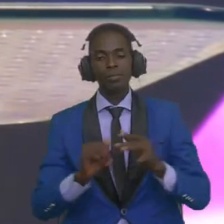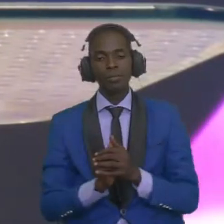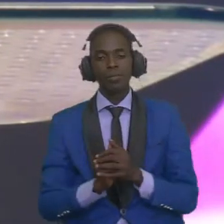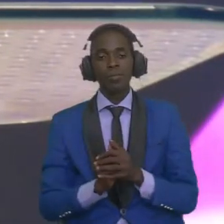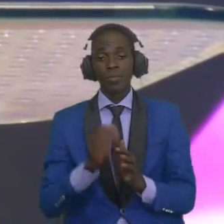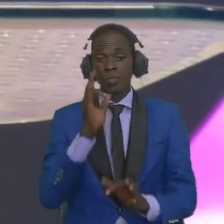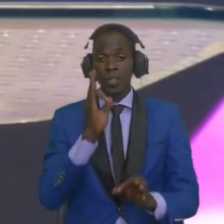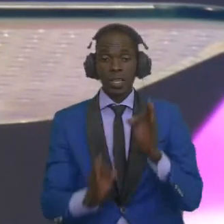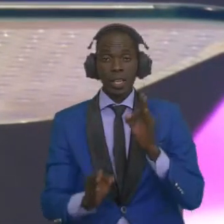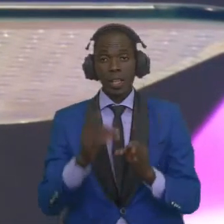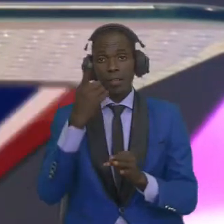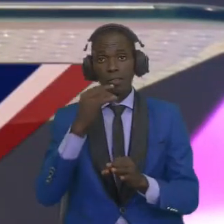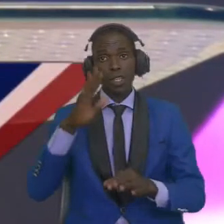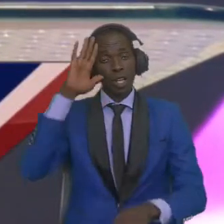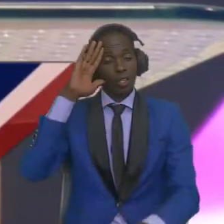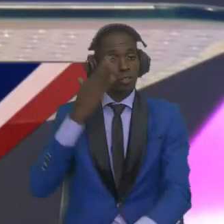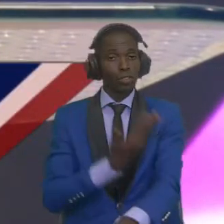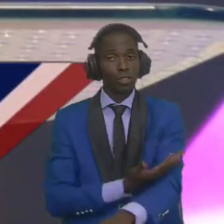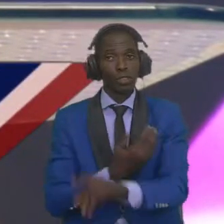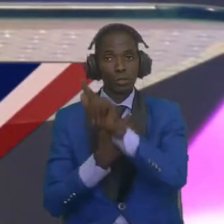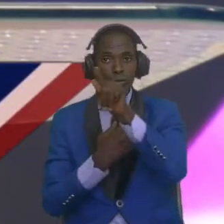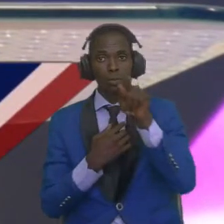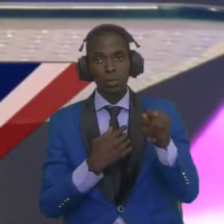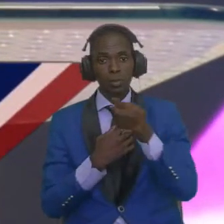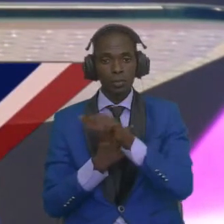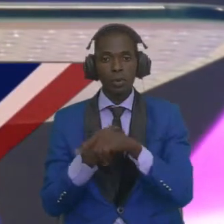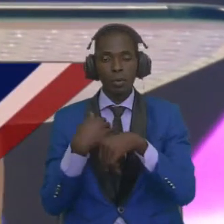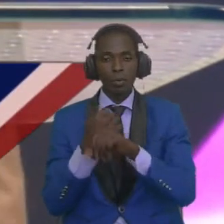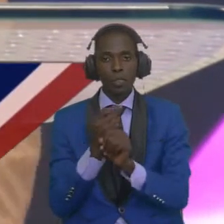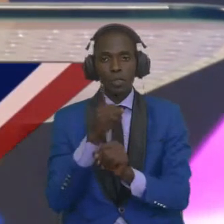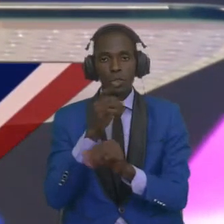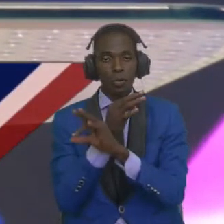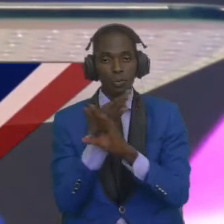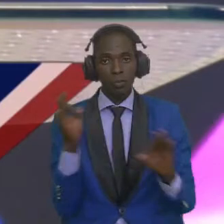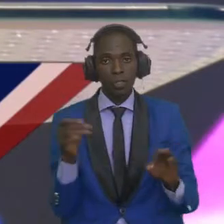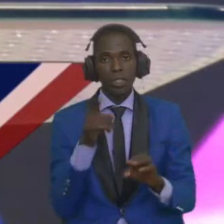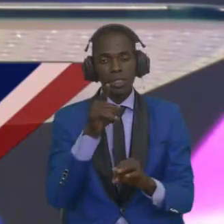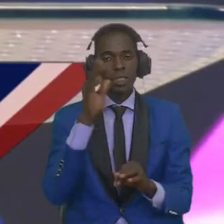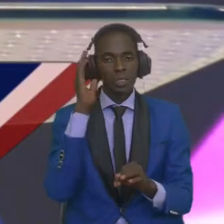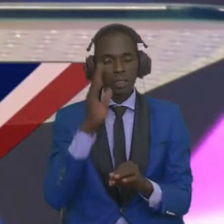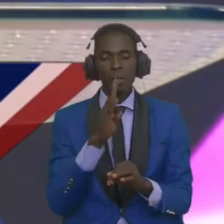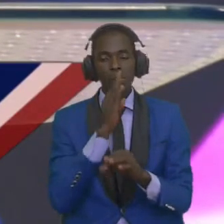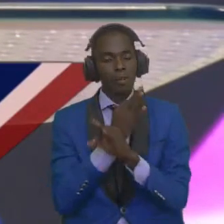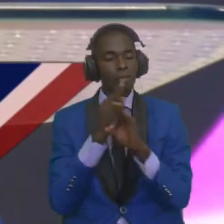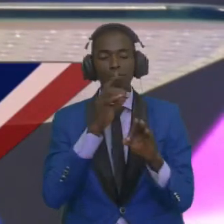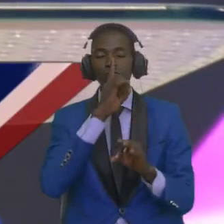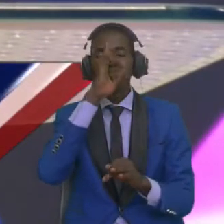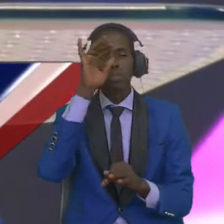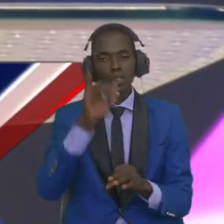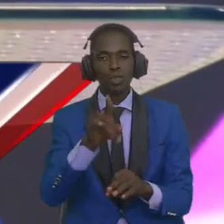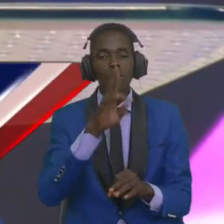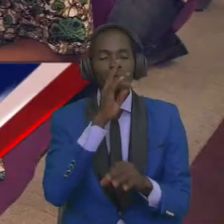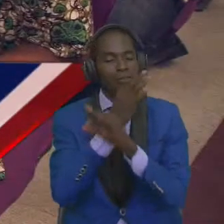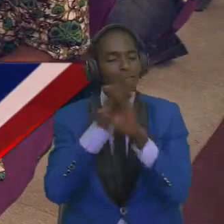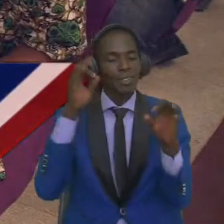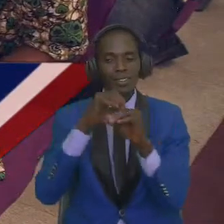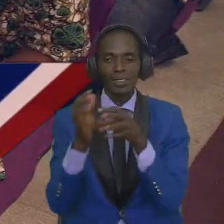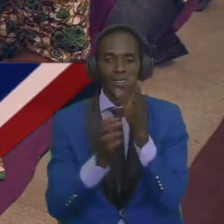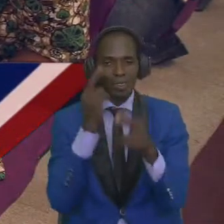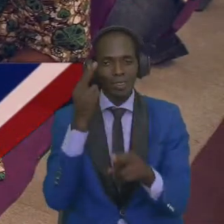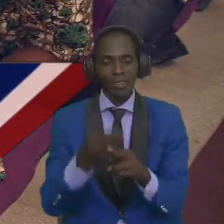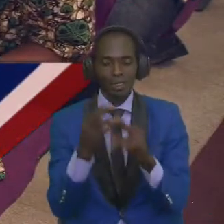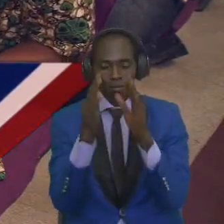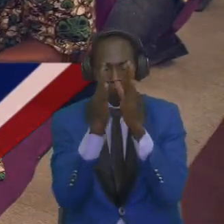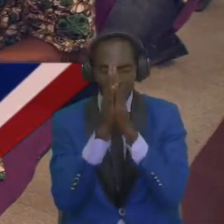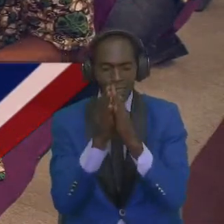if the Son therefore shall make you free, ye shall be free indeed. You are free.